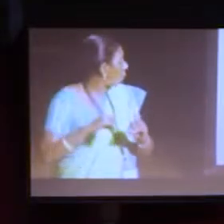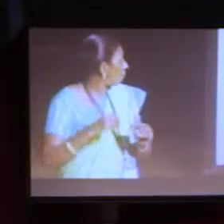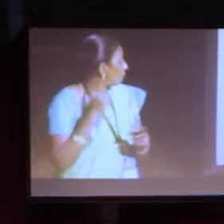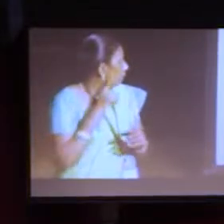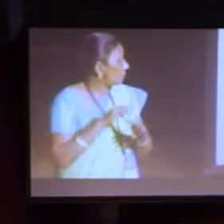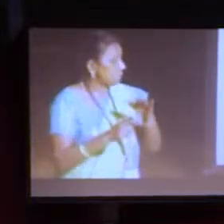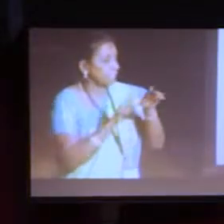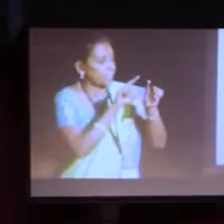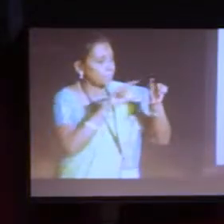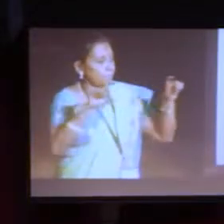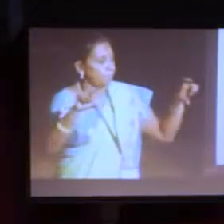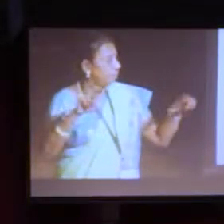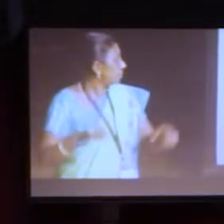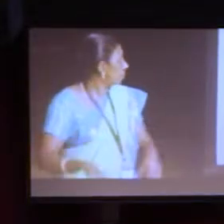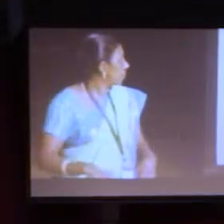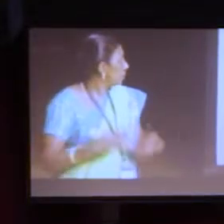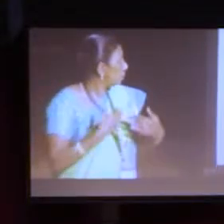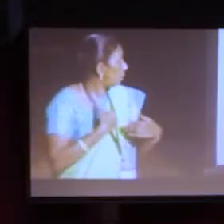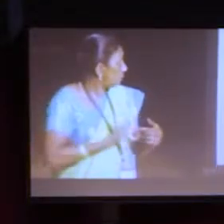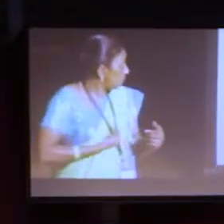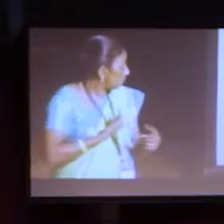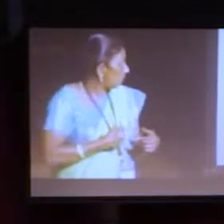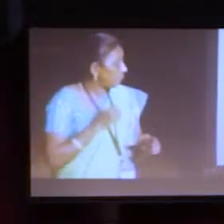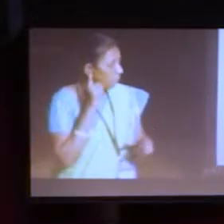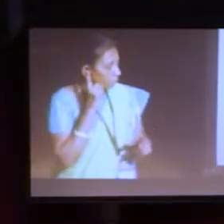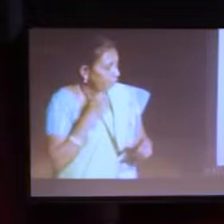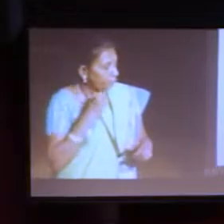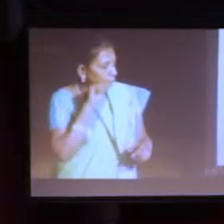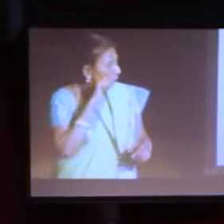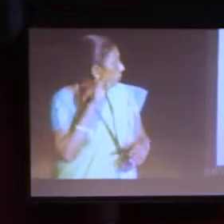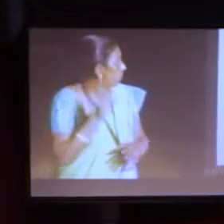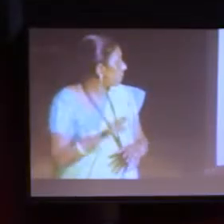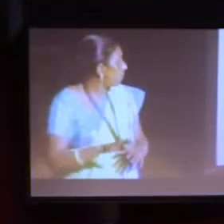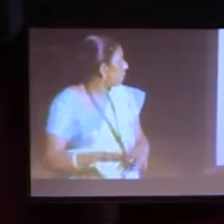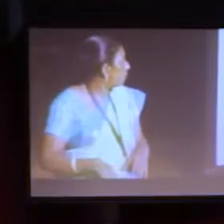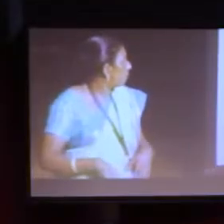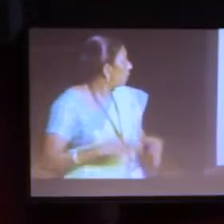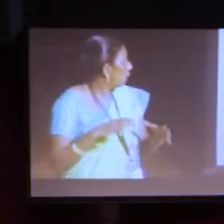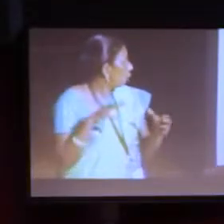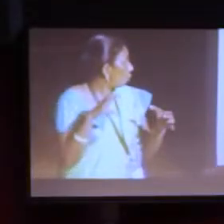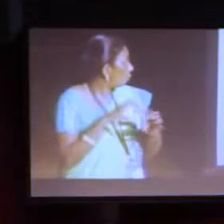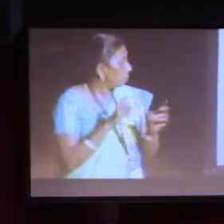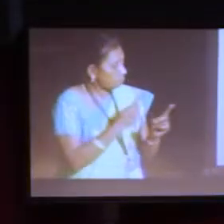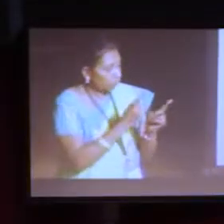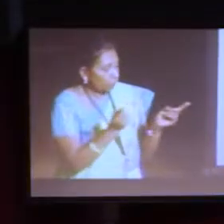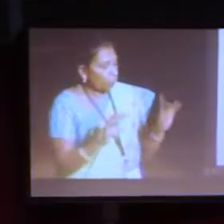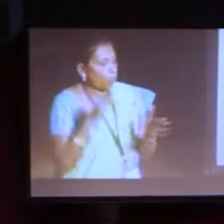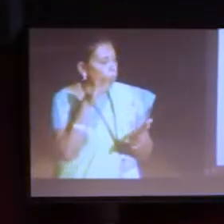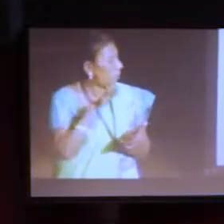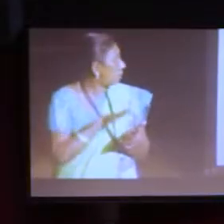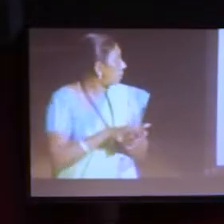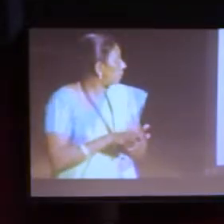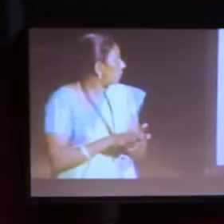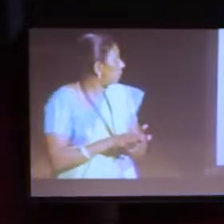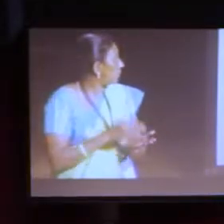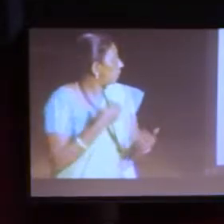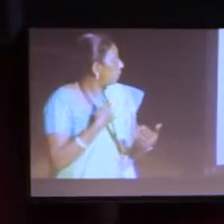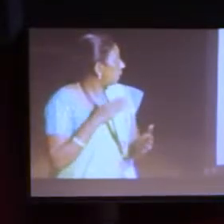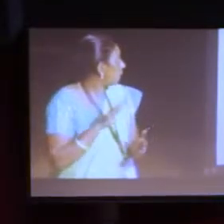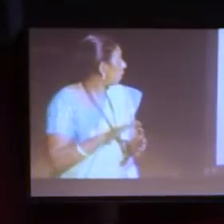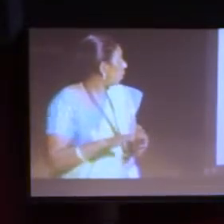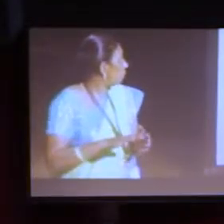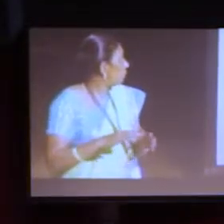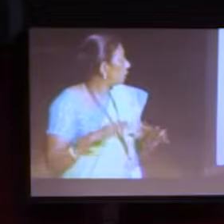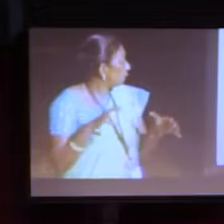captions. I myself, as a deaf person, I use, a combination of all of that. I have nightlight turned on, I